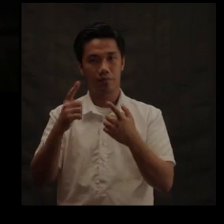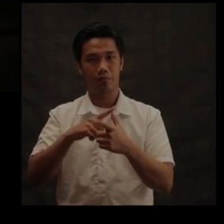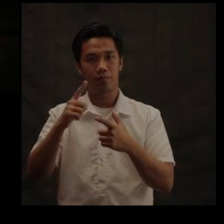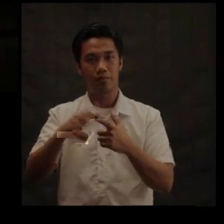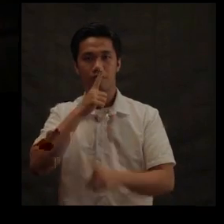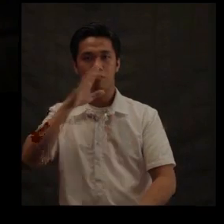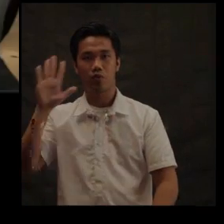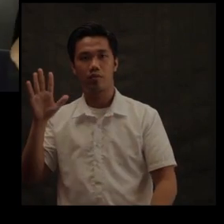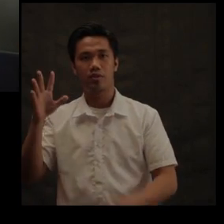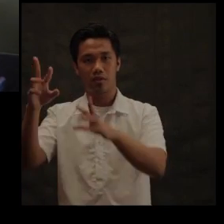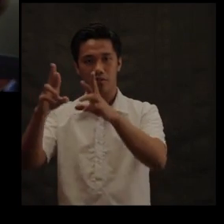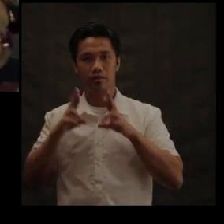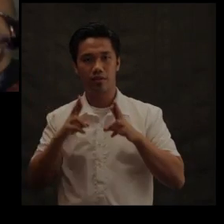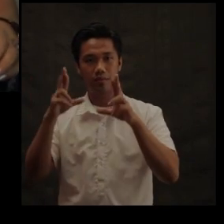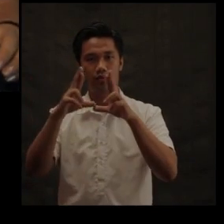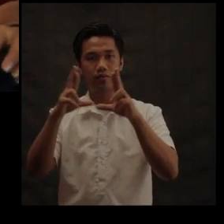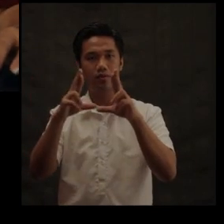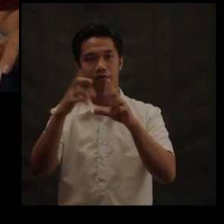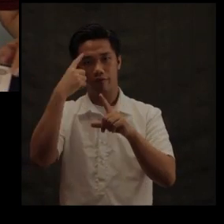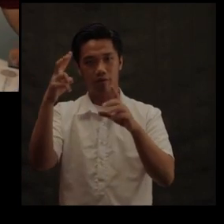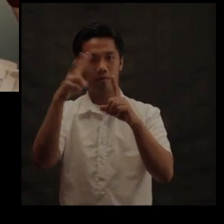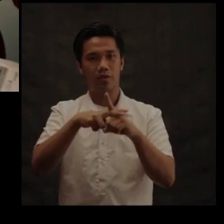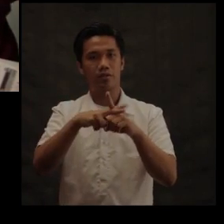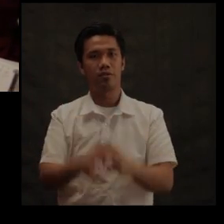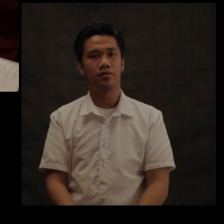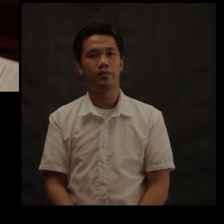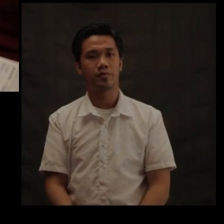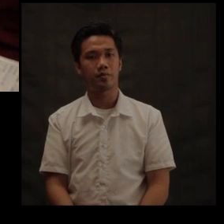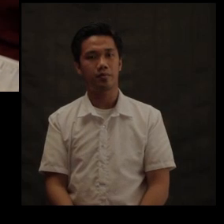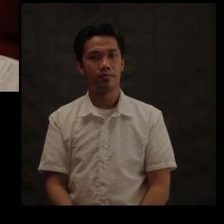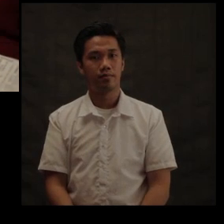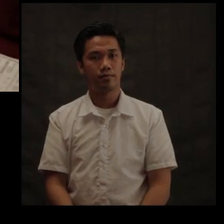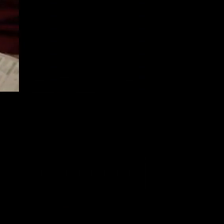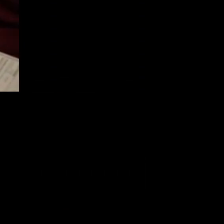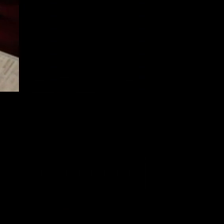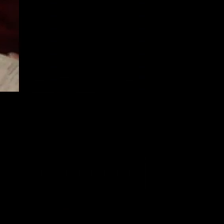He or she then takes the oath and receives an acknowledgement receipt of his or her application.